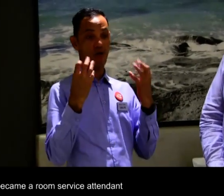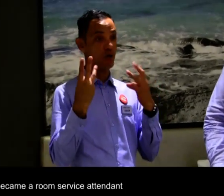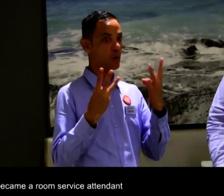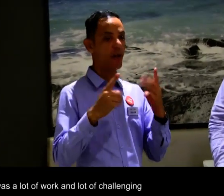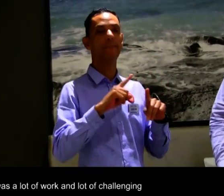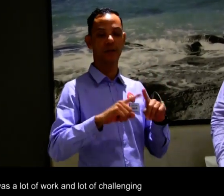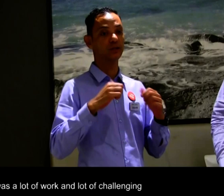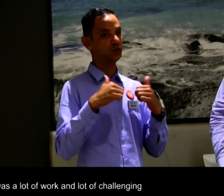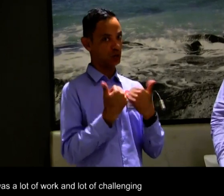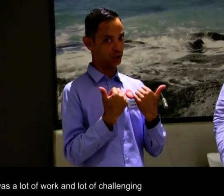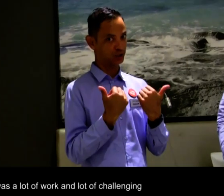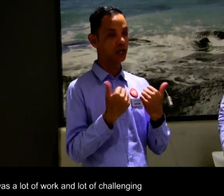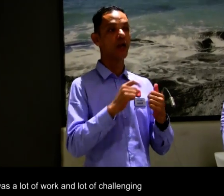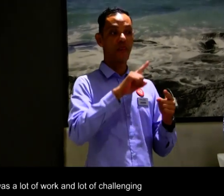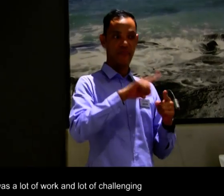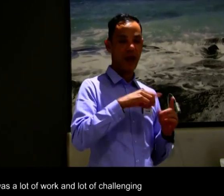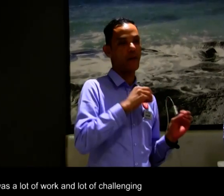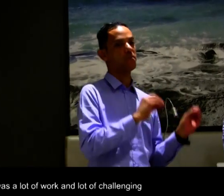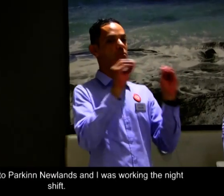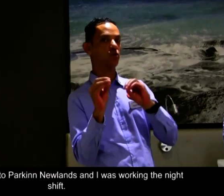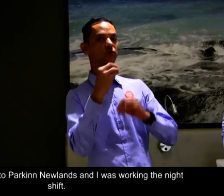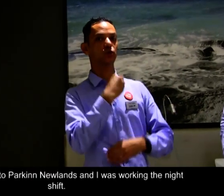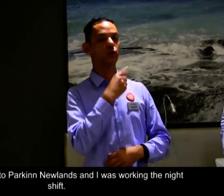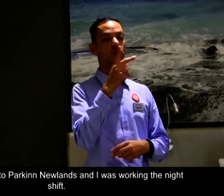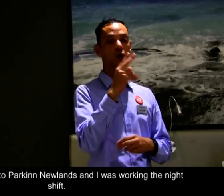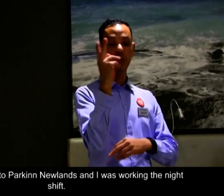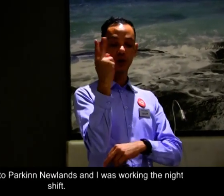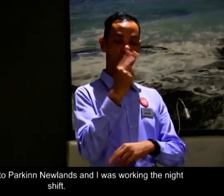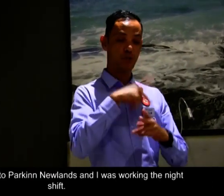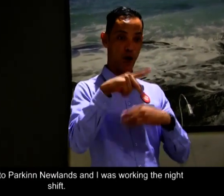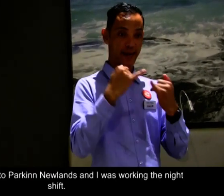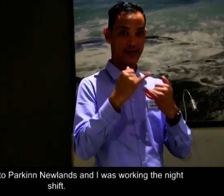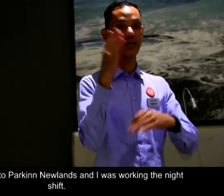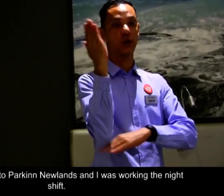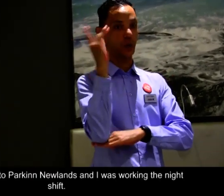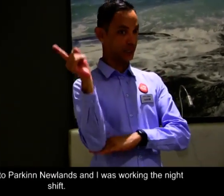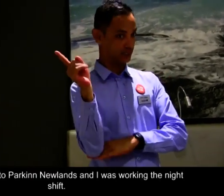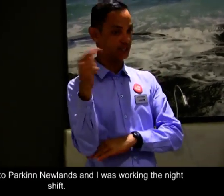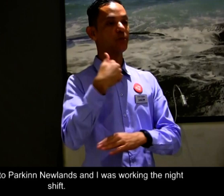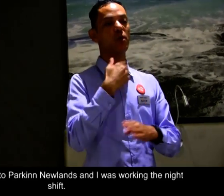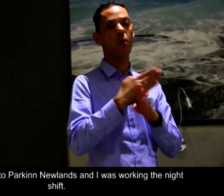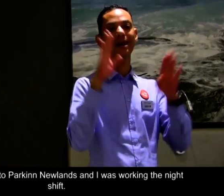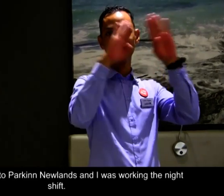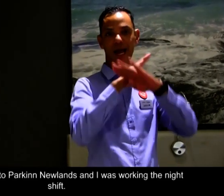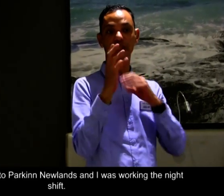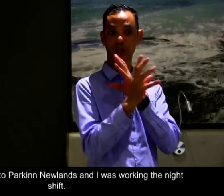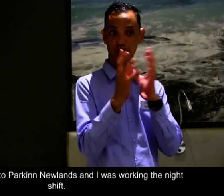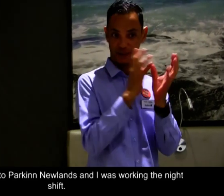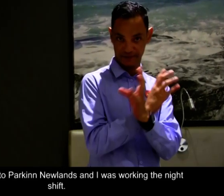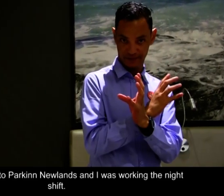attendant, and it was a lot of work, and it was challenging. And then, I moved to park in Newlands,